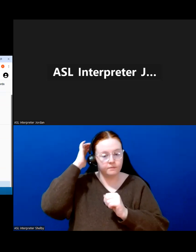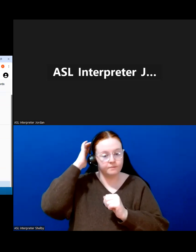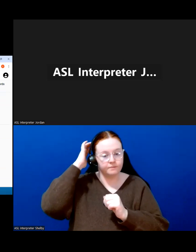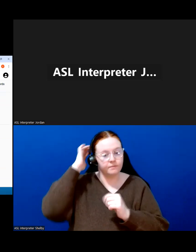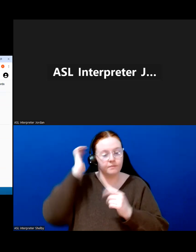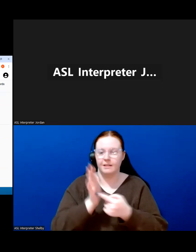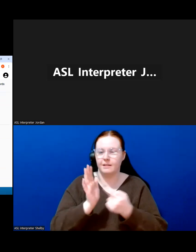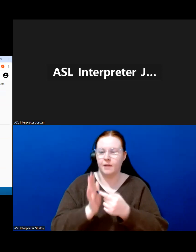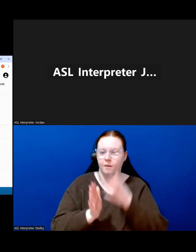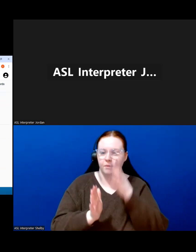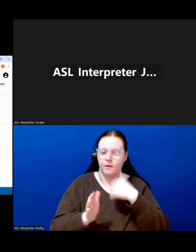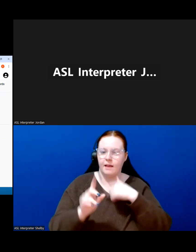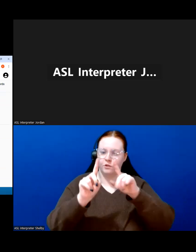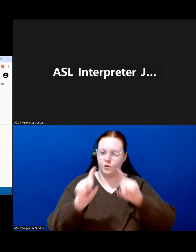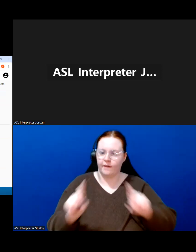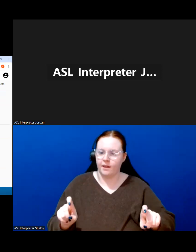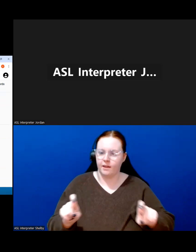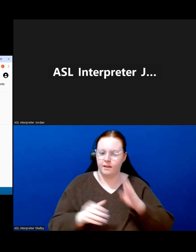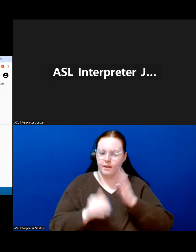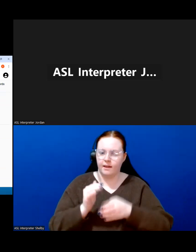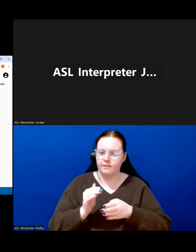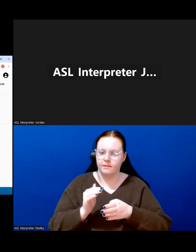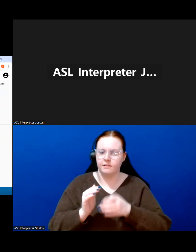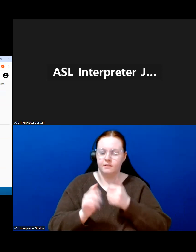survey at the end that people can take just to kind of